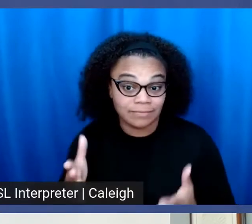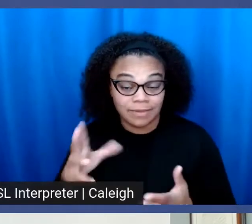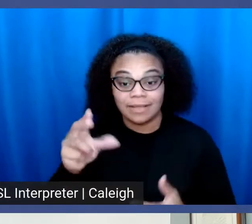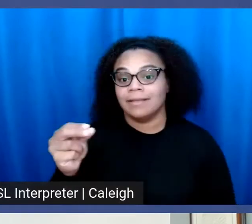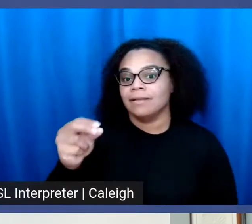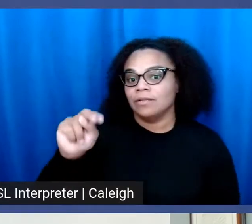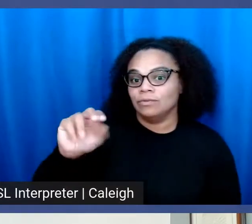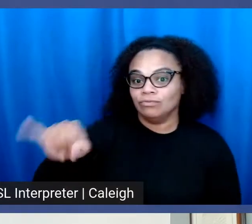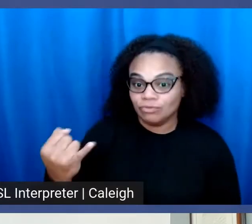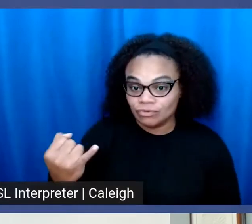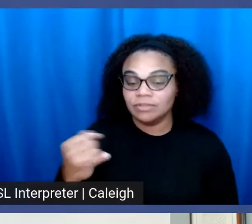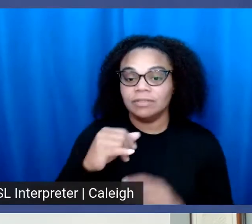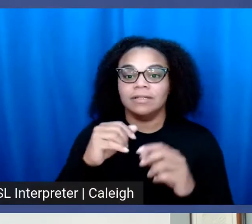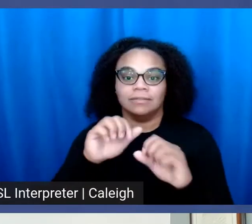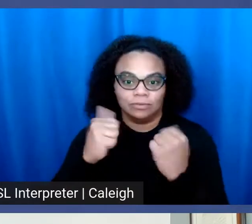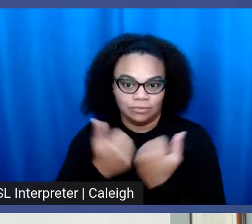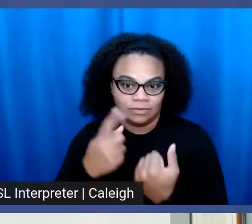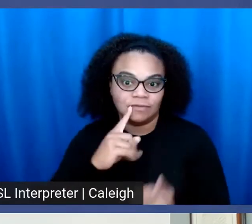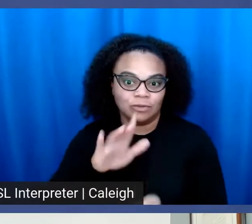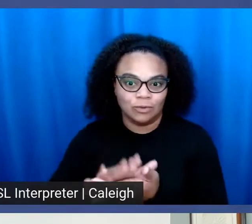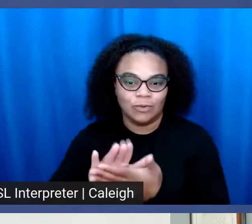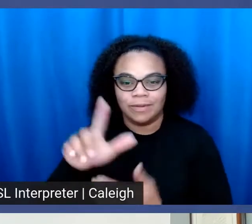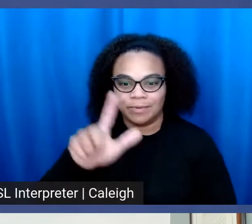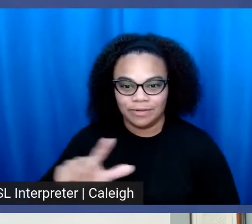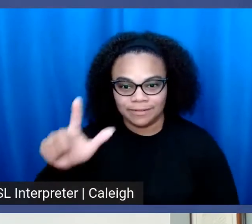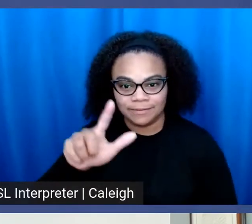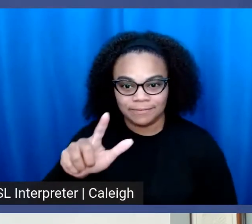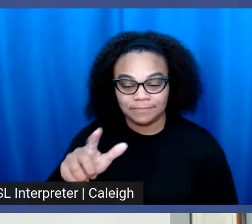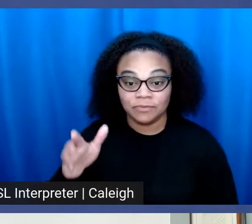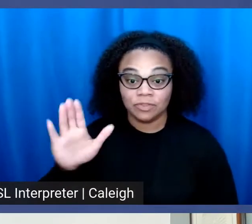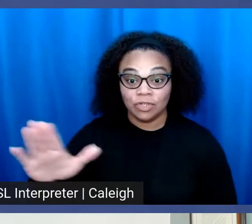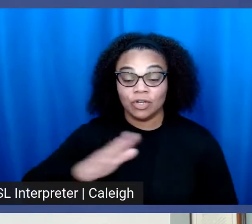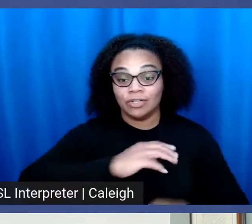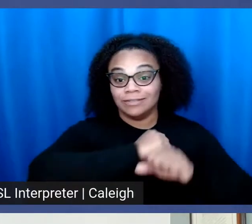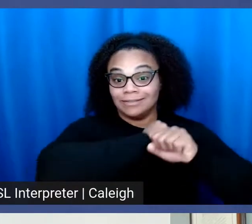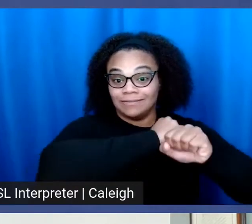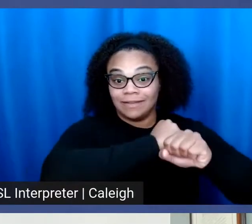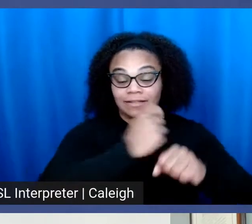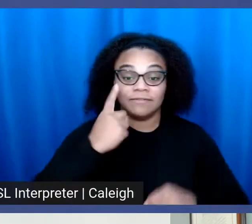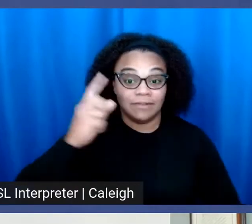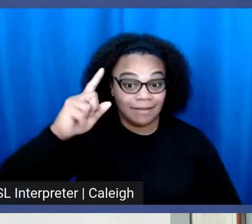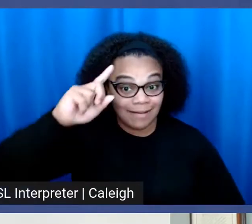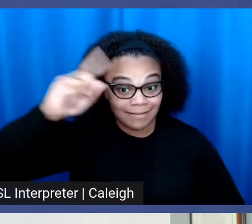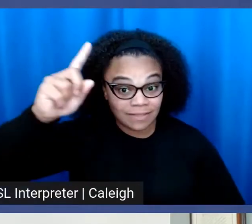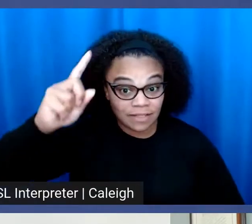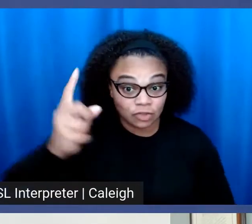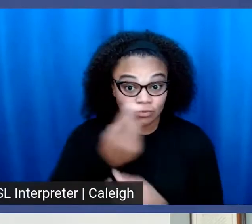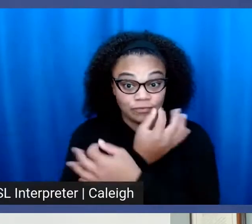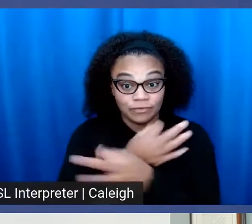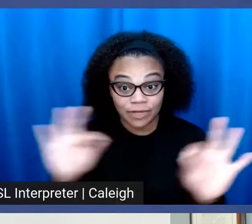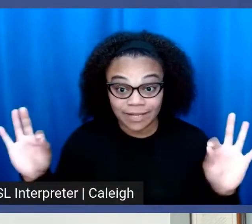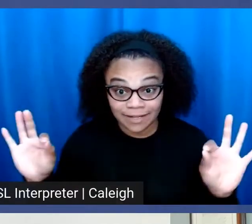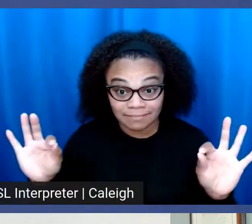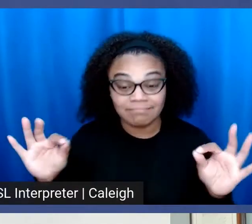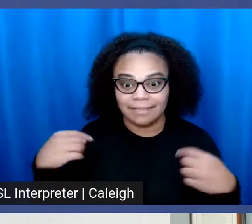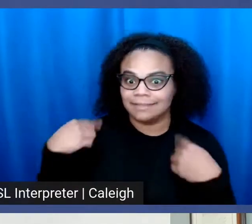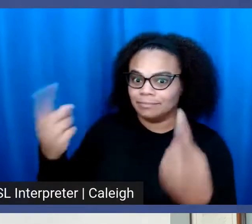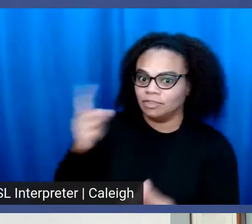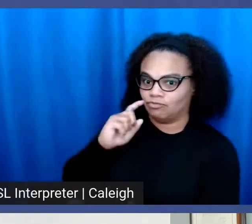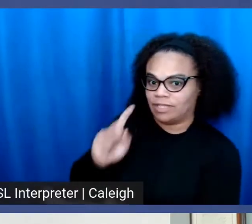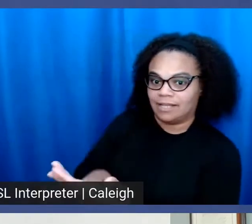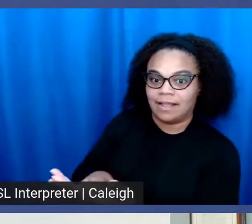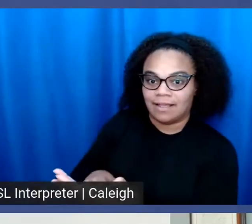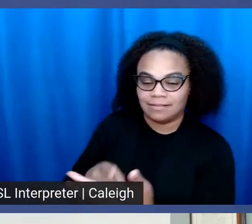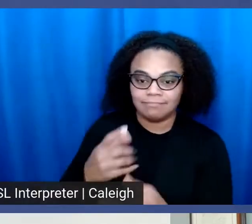School Librarians. Martha's defense of intellectual freedom has been recognized with awards from the